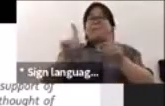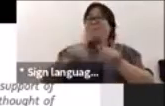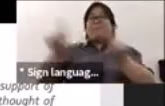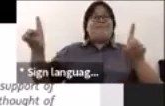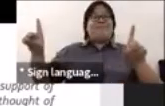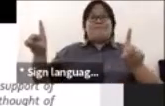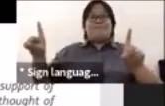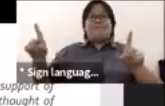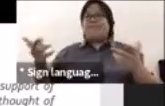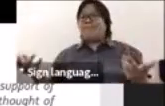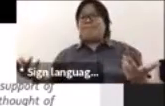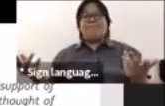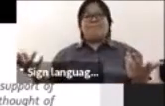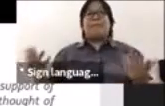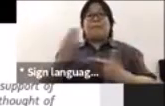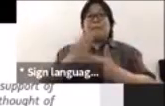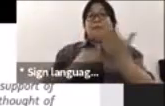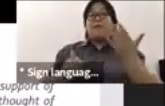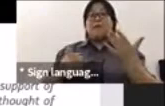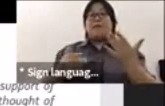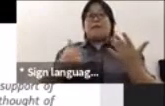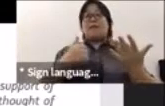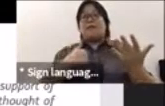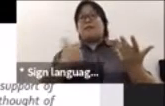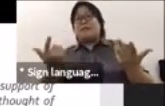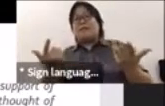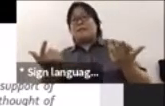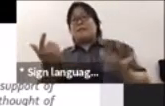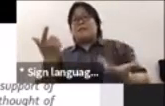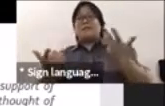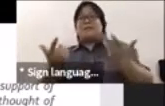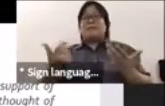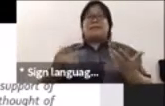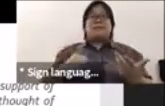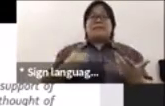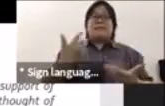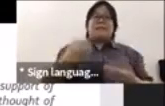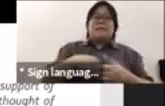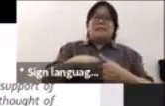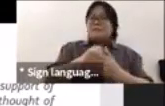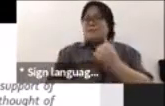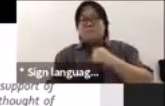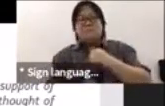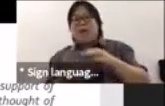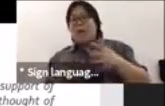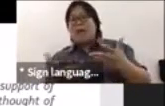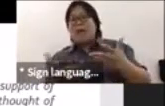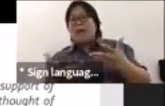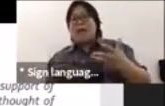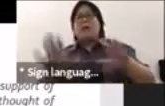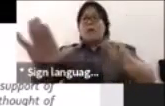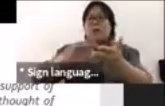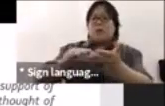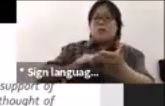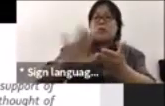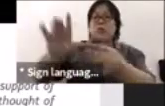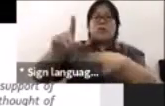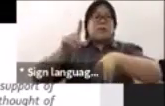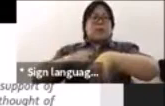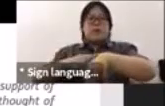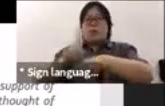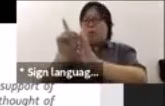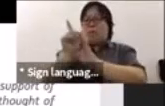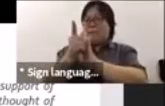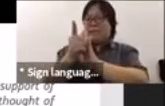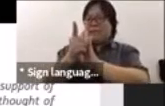words about me. Some said I have put this child in my abdomen from someone else. Sorry to cut you. You have only 1 minute left.